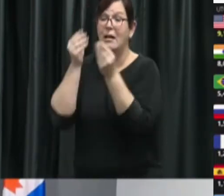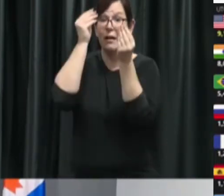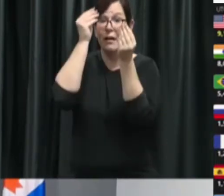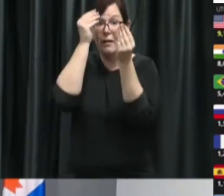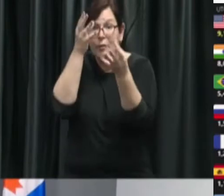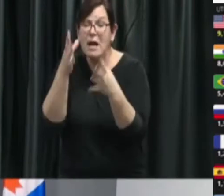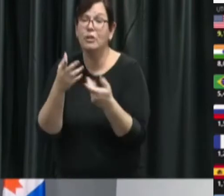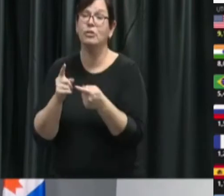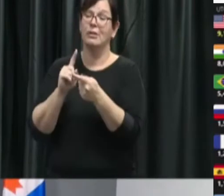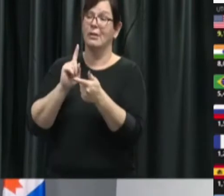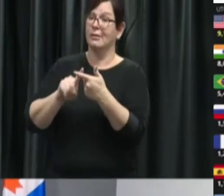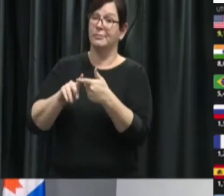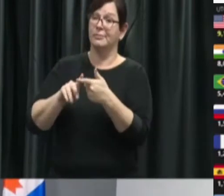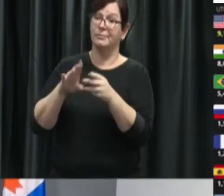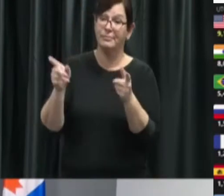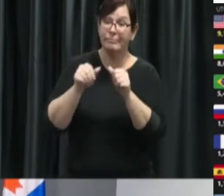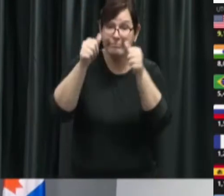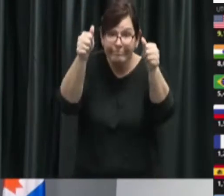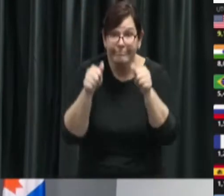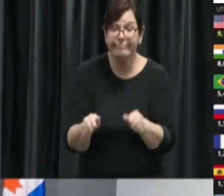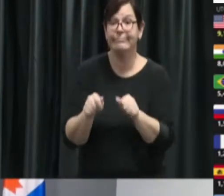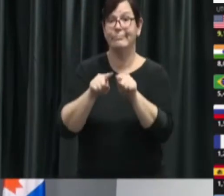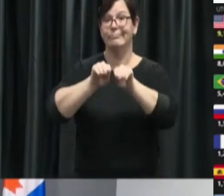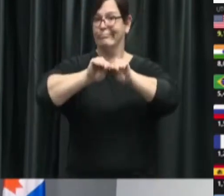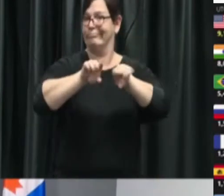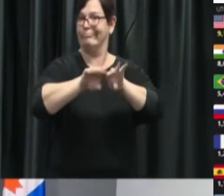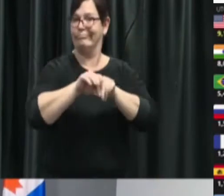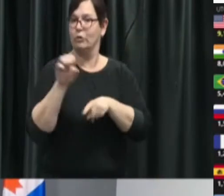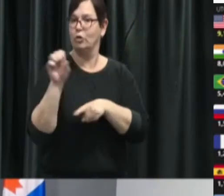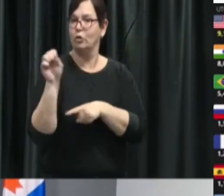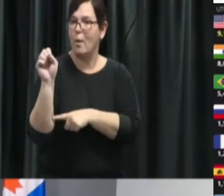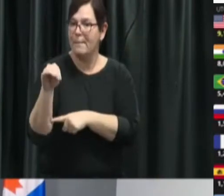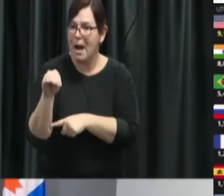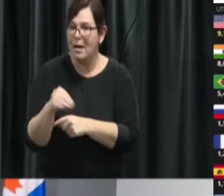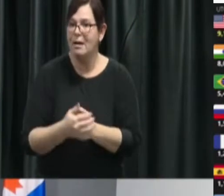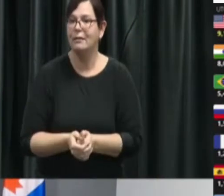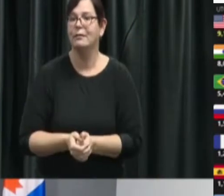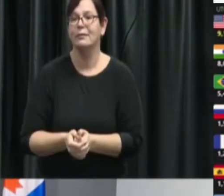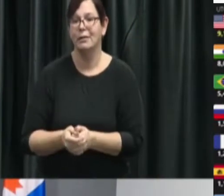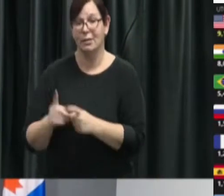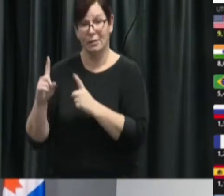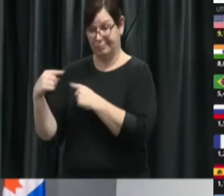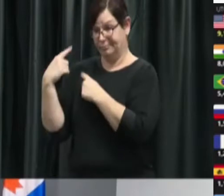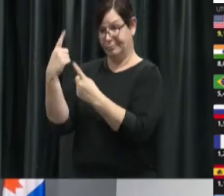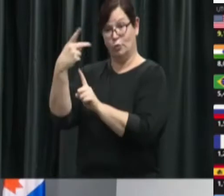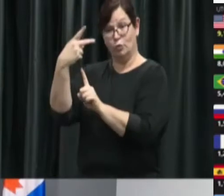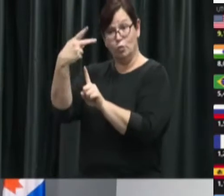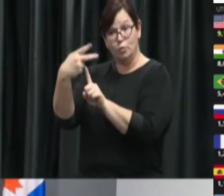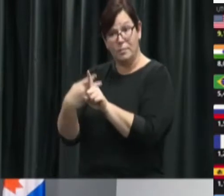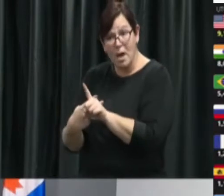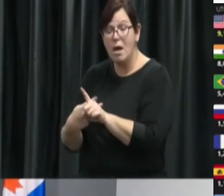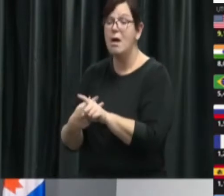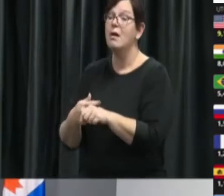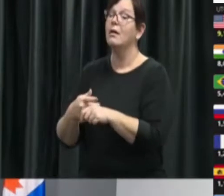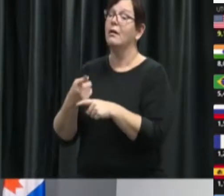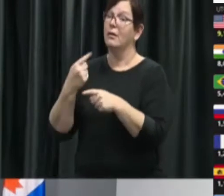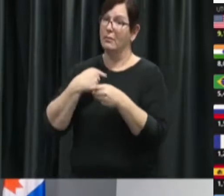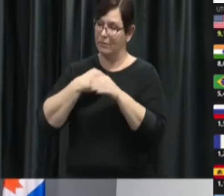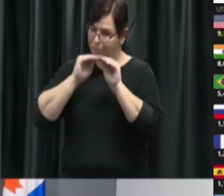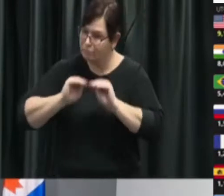banners. In the 2 most recent months, we have helped raise awareness of testing access by